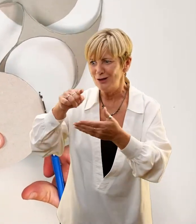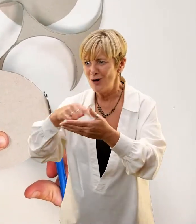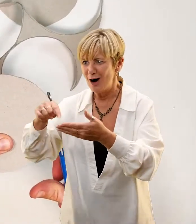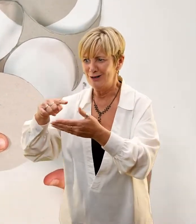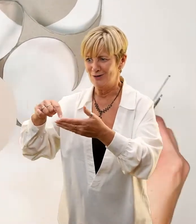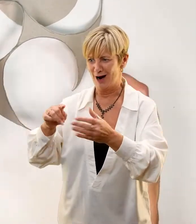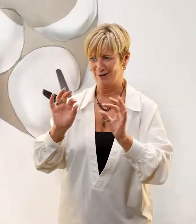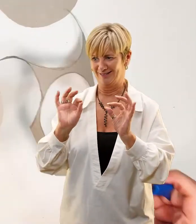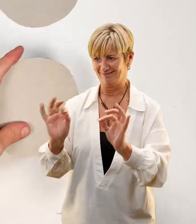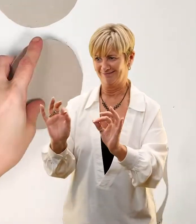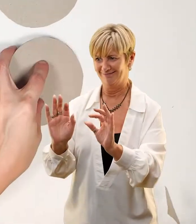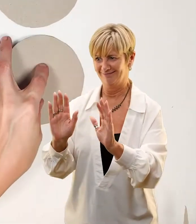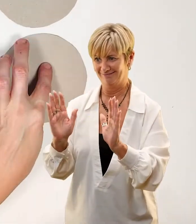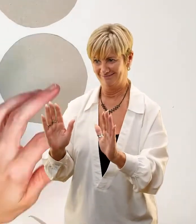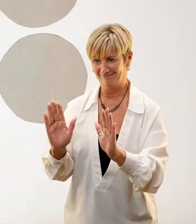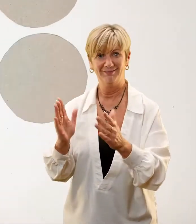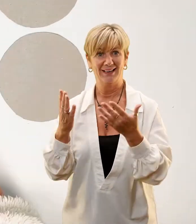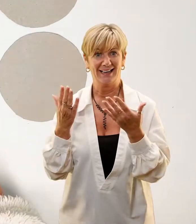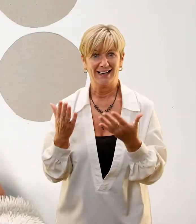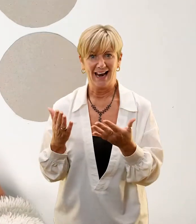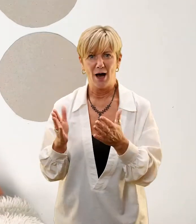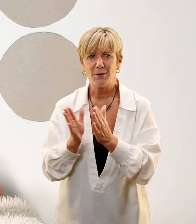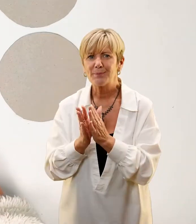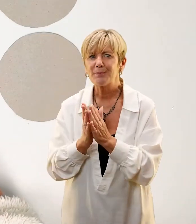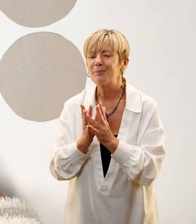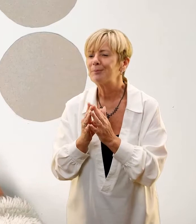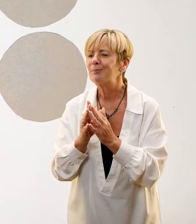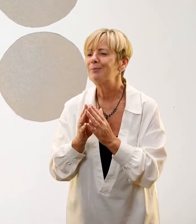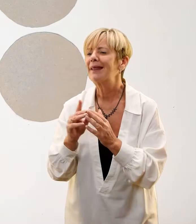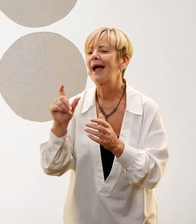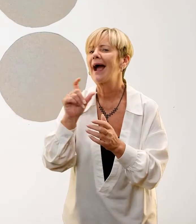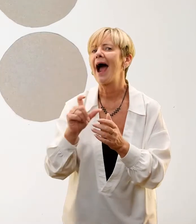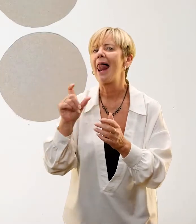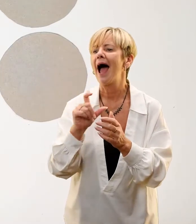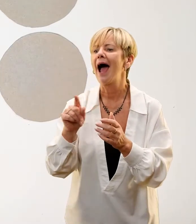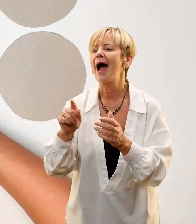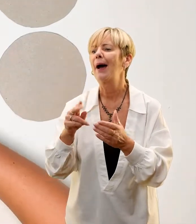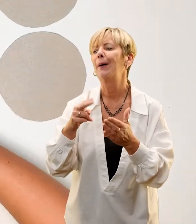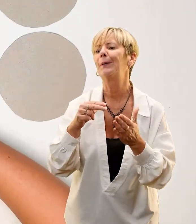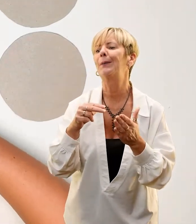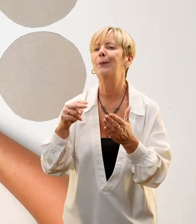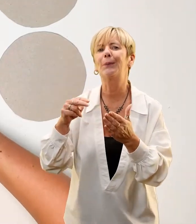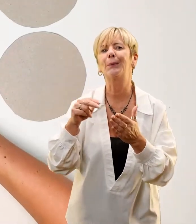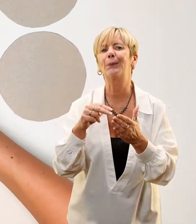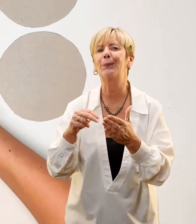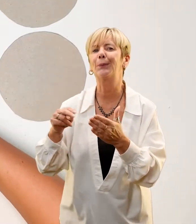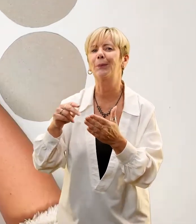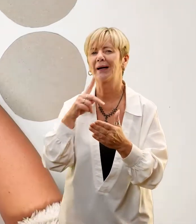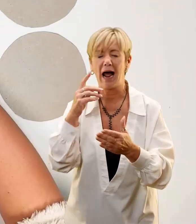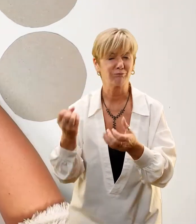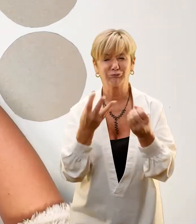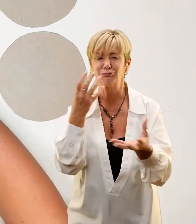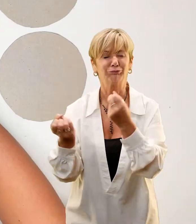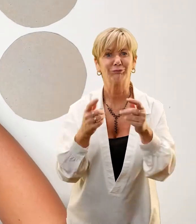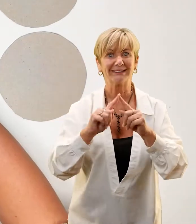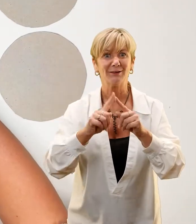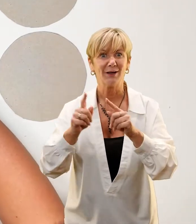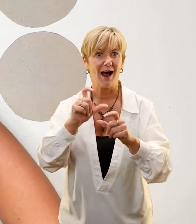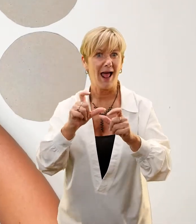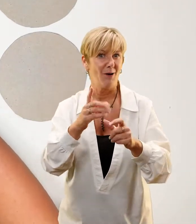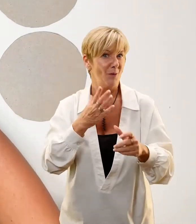Take your card and draw around your circular objects to make your planet shapes. Make sure you draw around each size twice